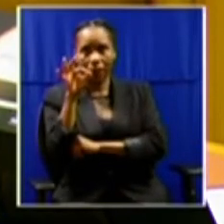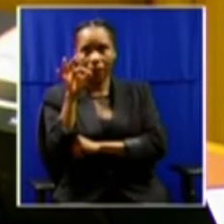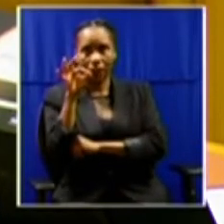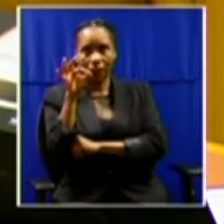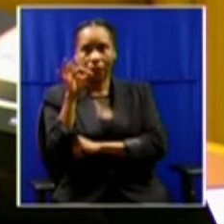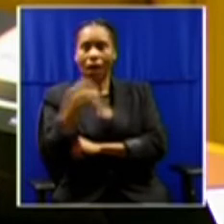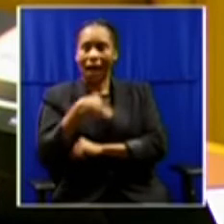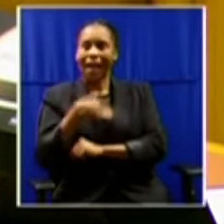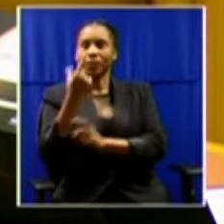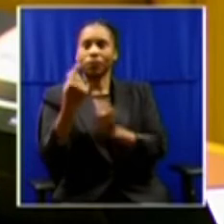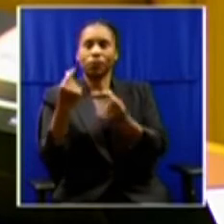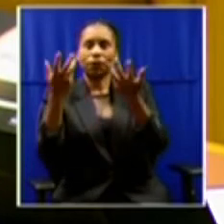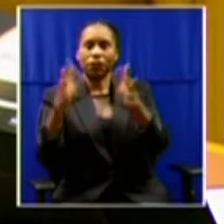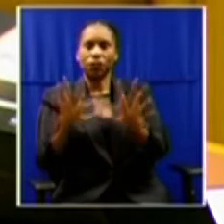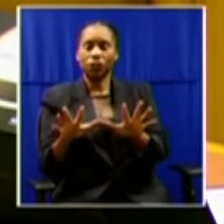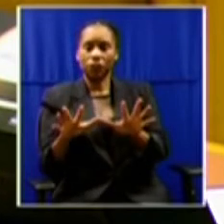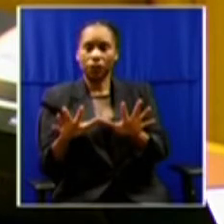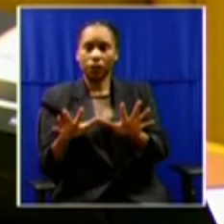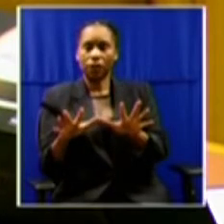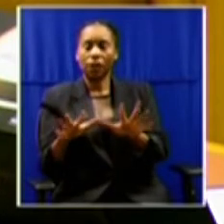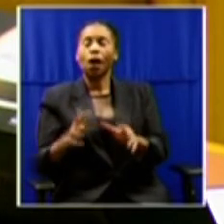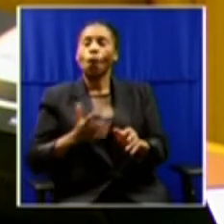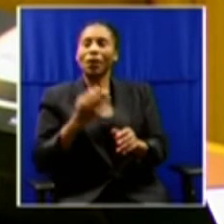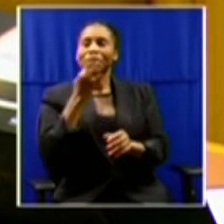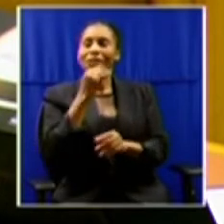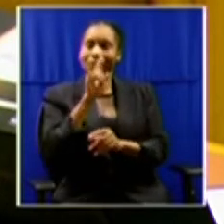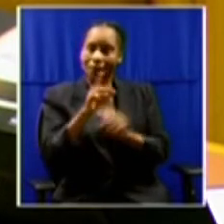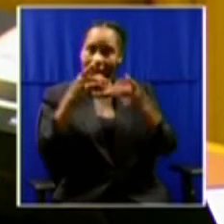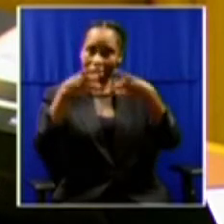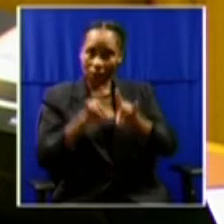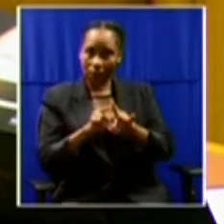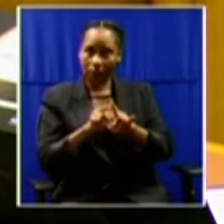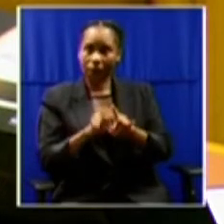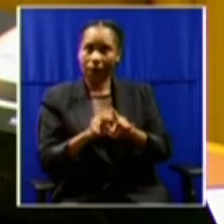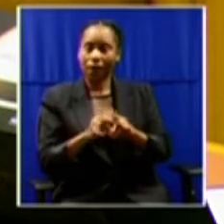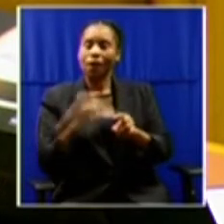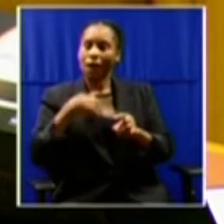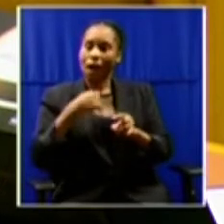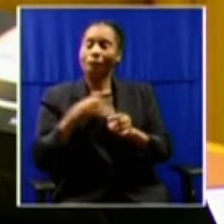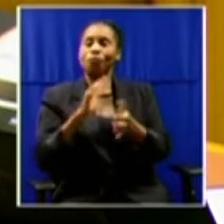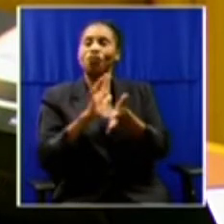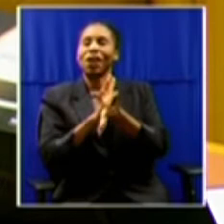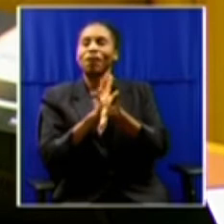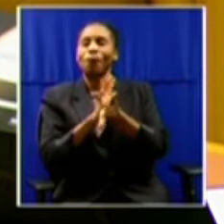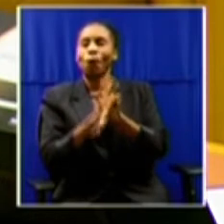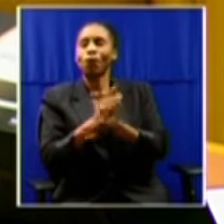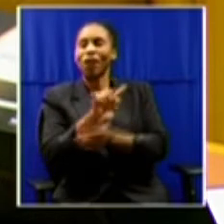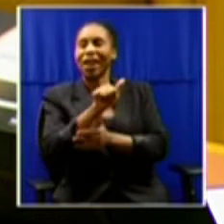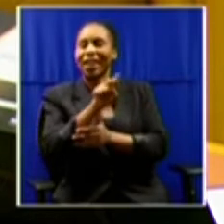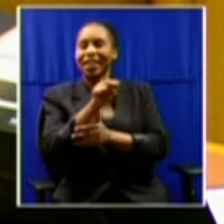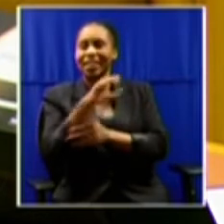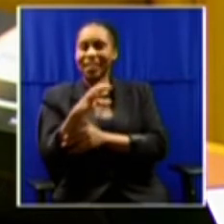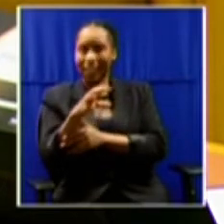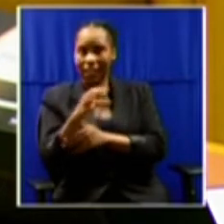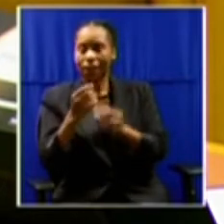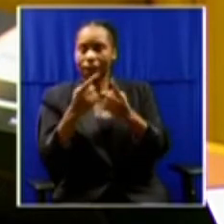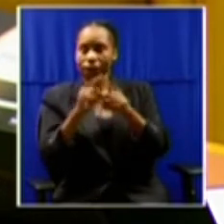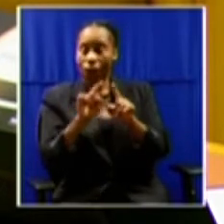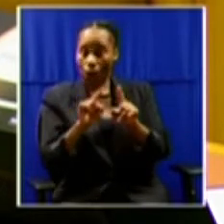I did that. And I do want to say, Chair, and I'm grateful to the ANC for the sake of my